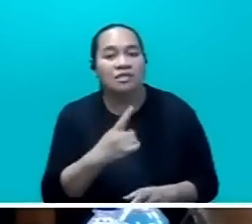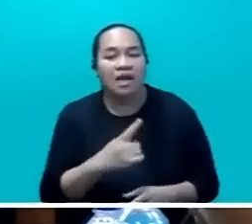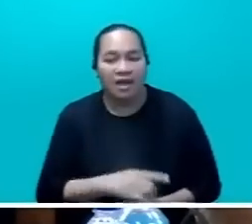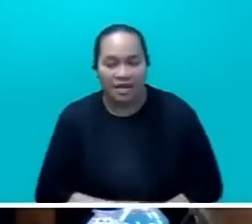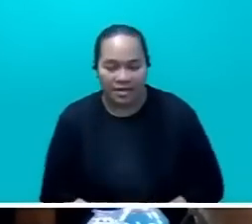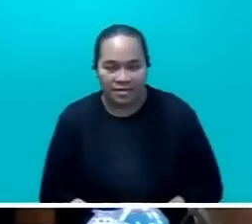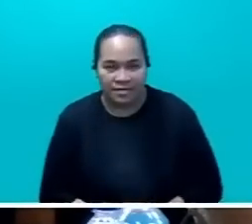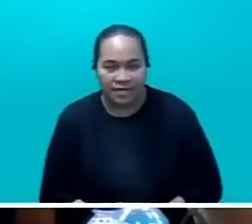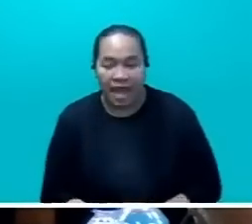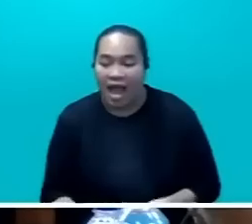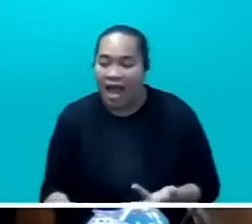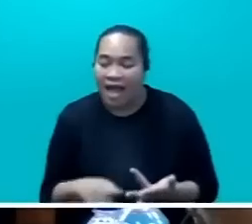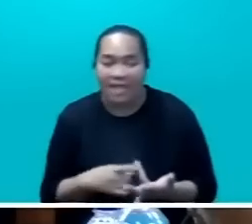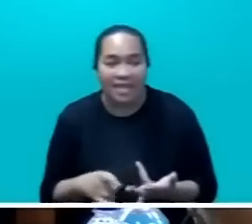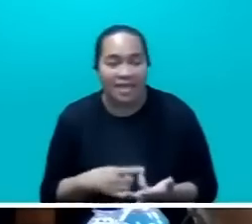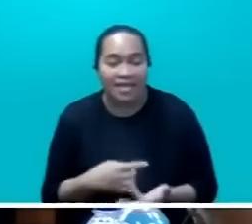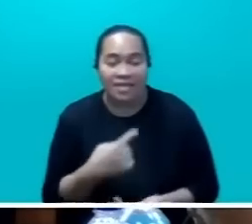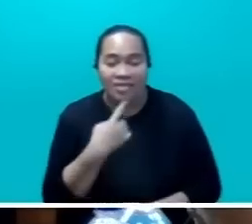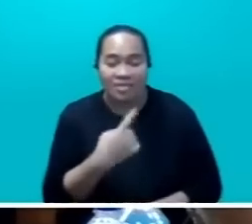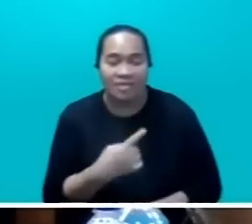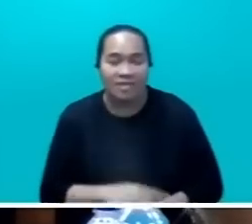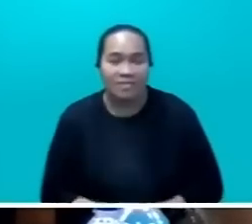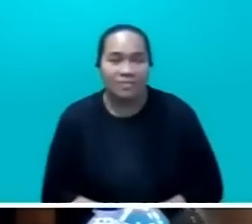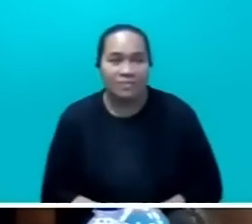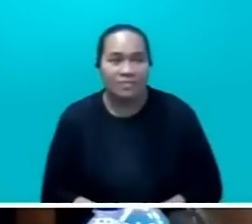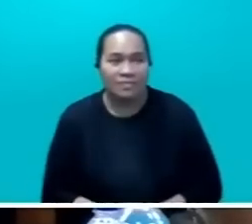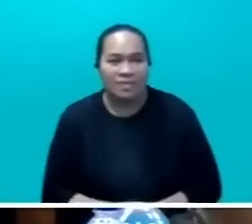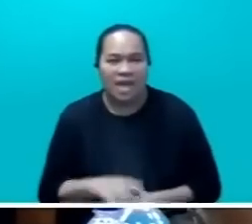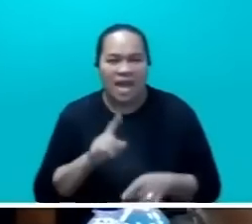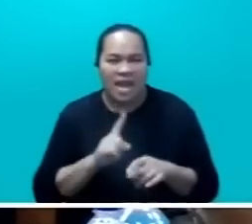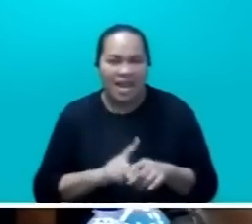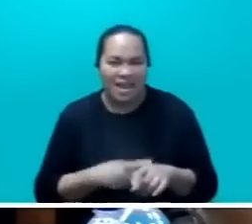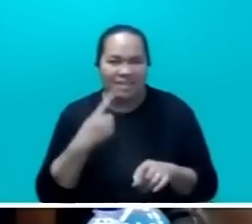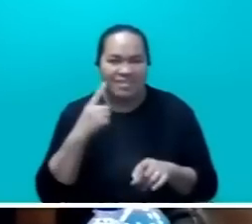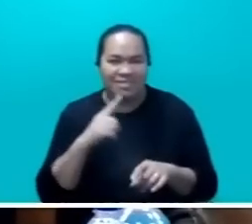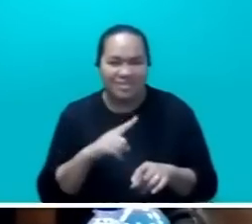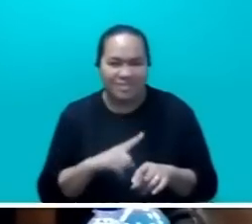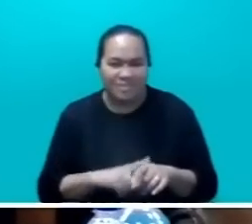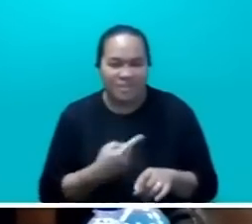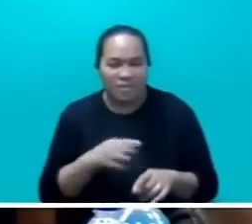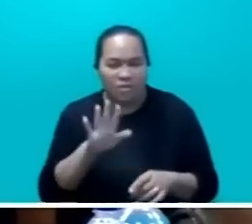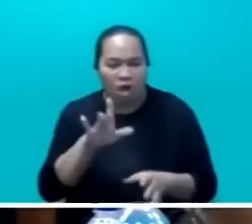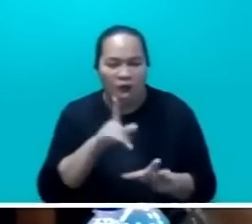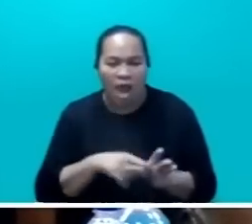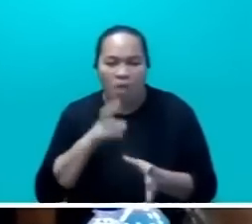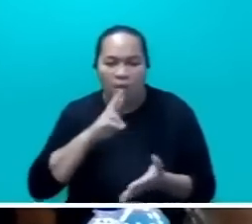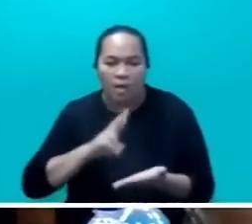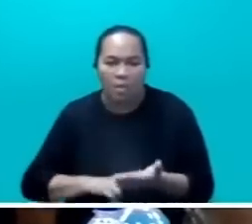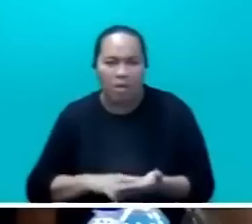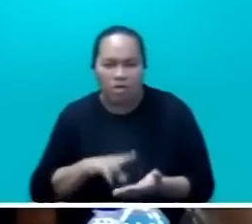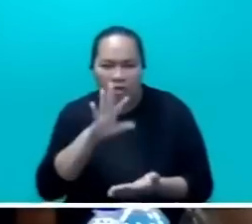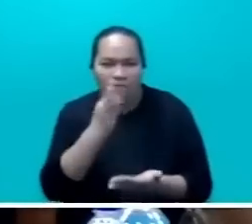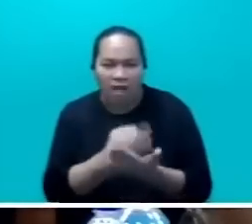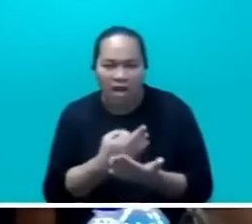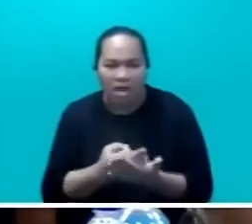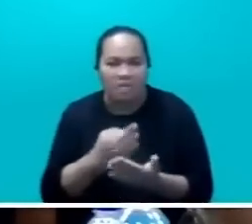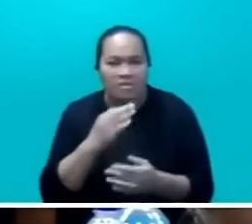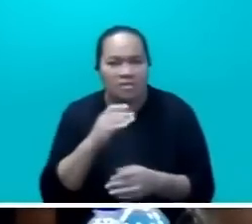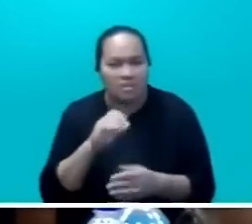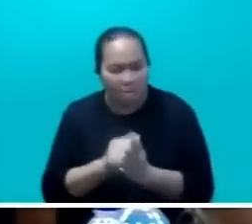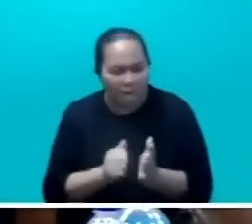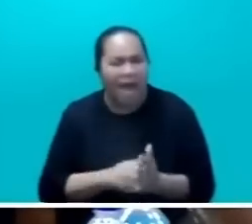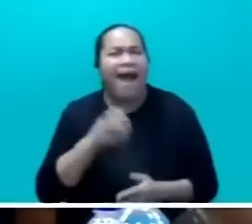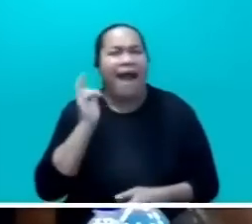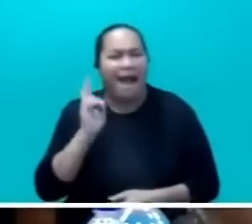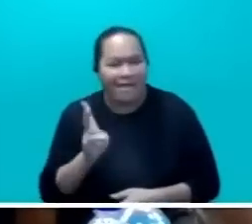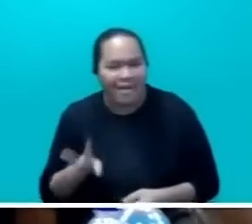The other point, Mr. Speaker, about the delay in getting the annual reports and financial statements, again,